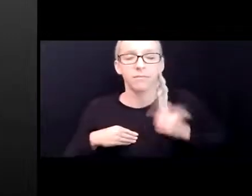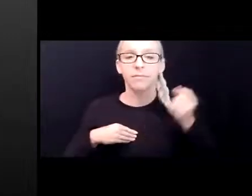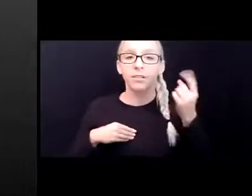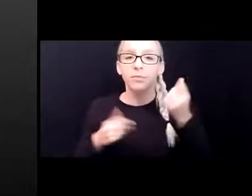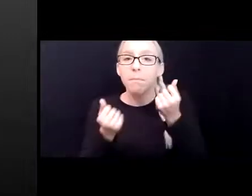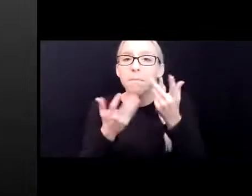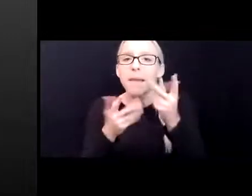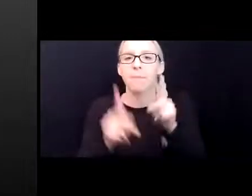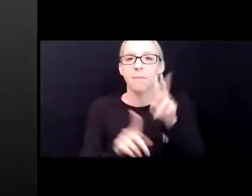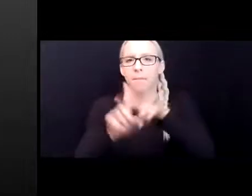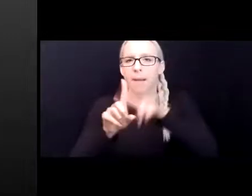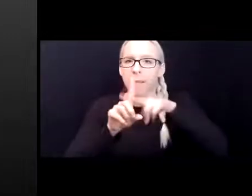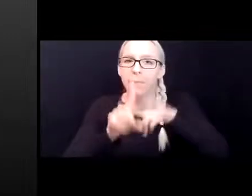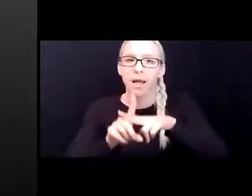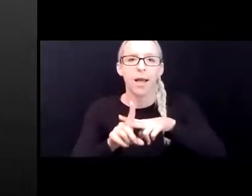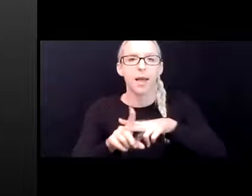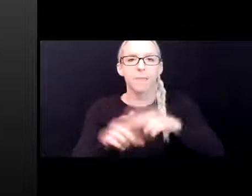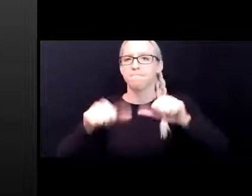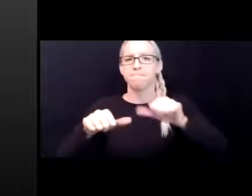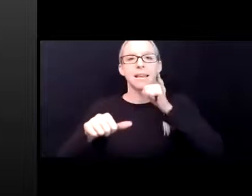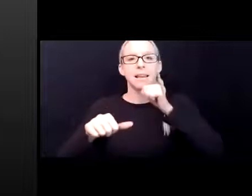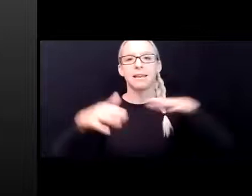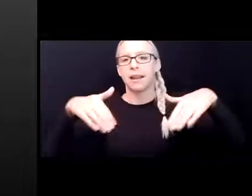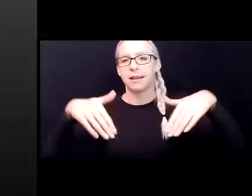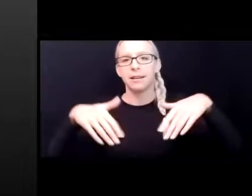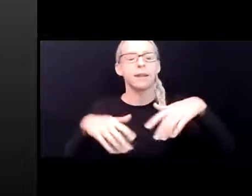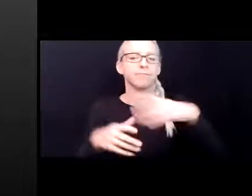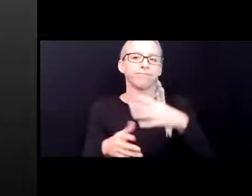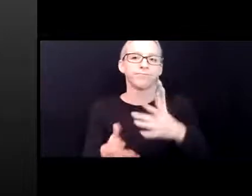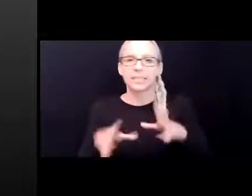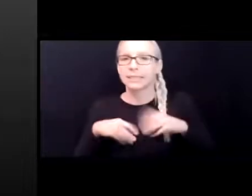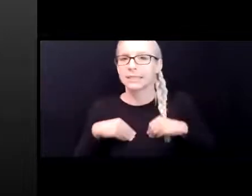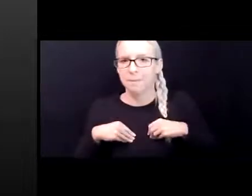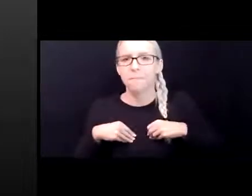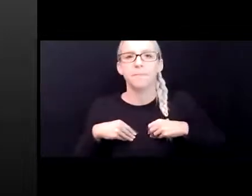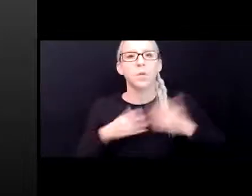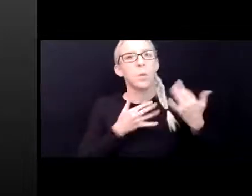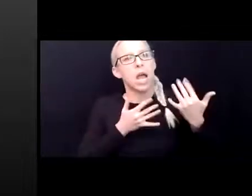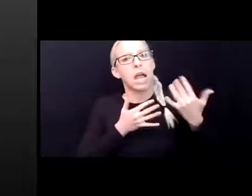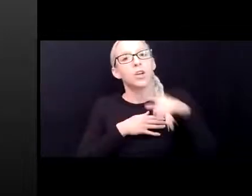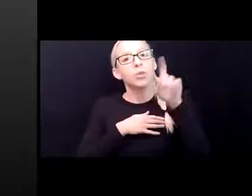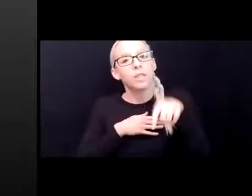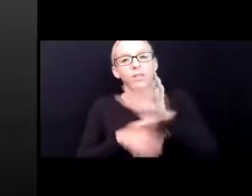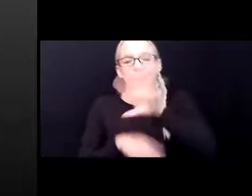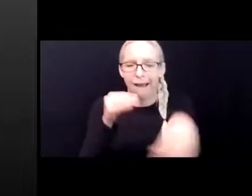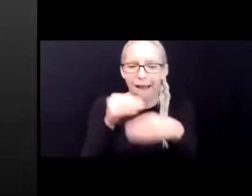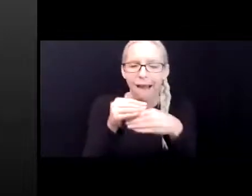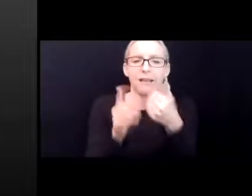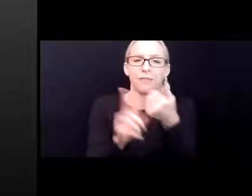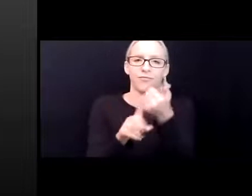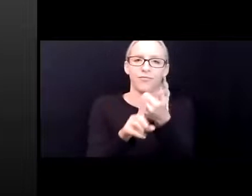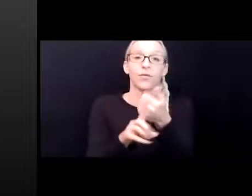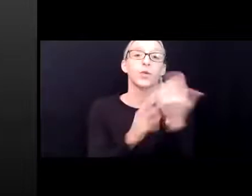waiver program, again, they're going to talk about it a little bit later, you need to apply for it and at least get on the waiting list. And